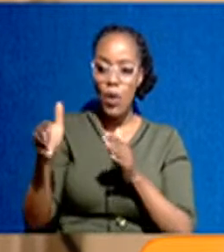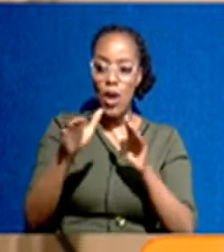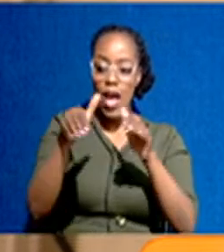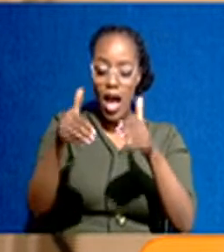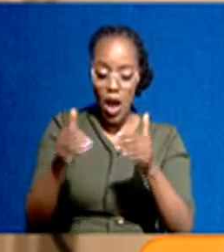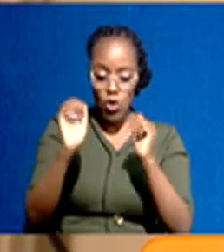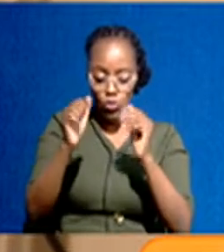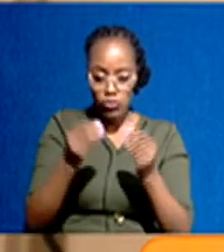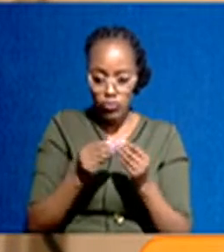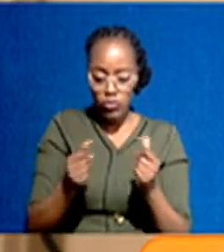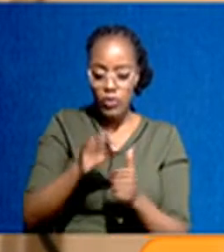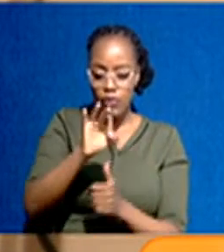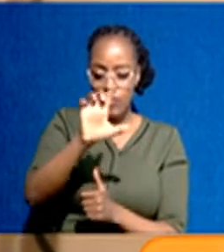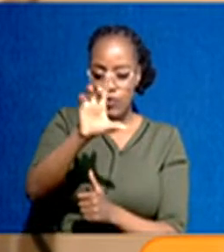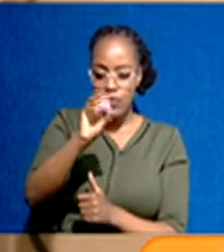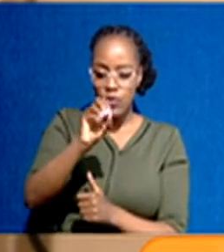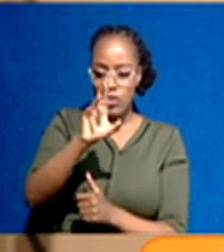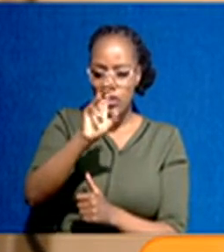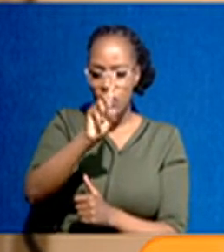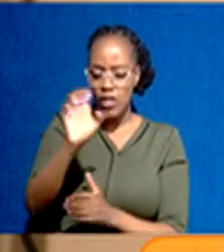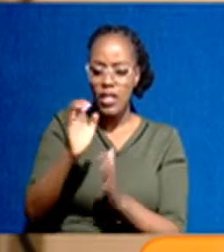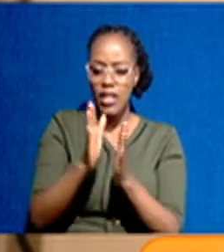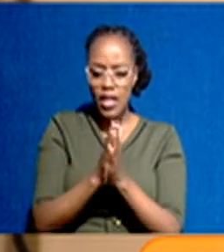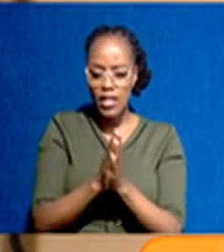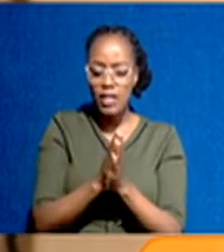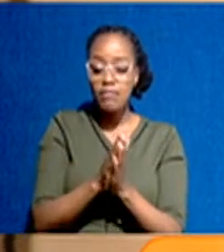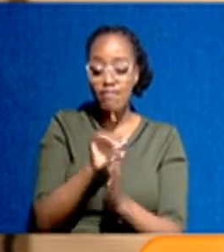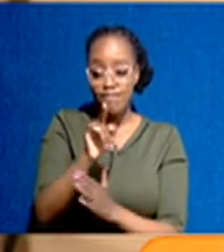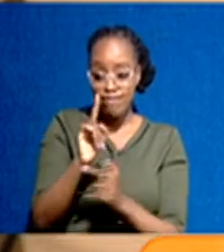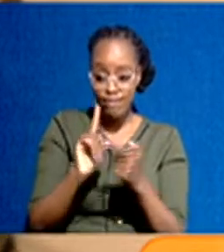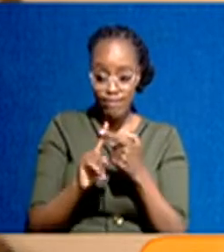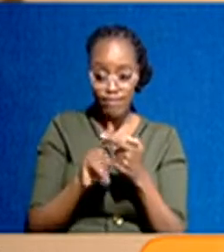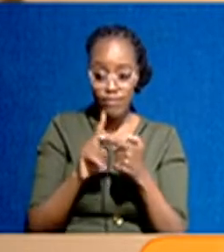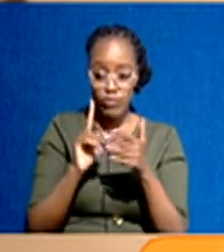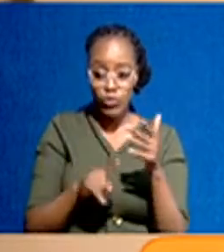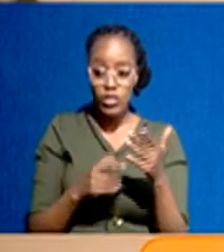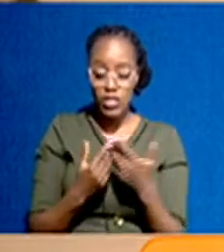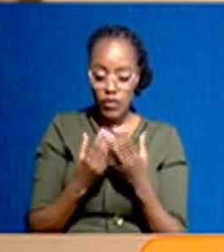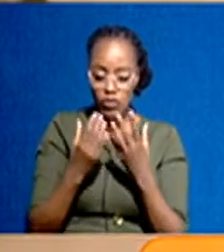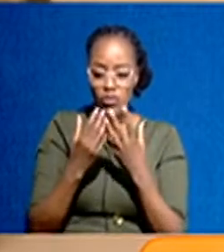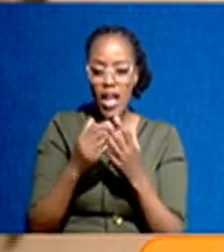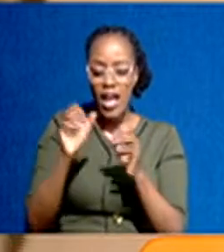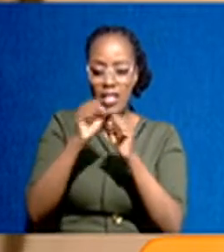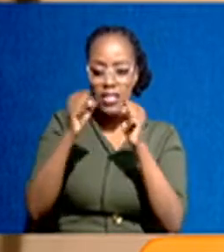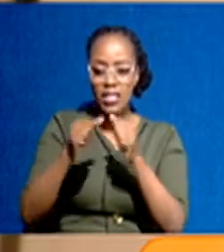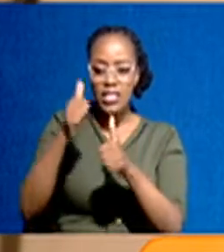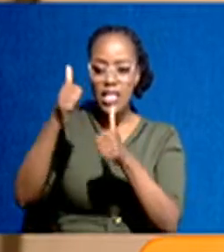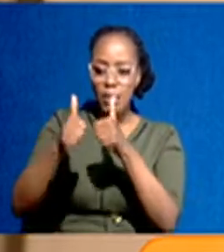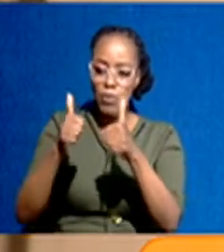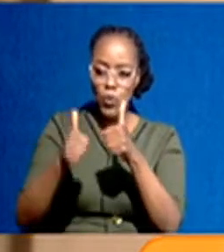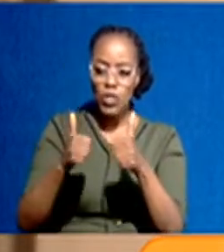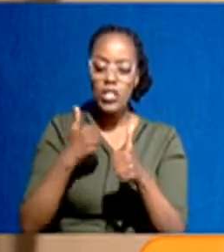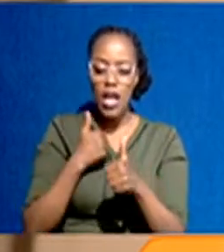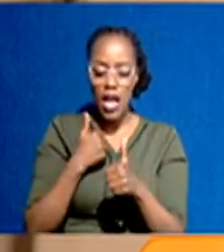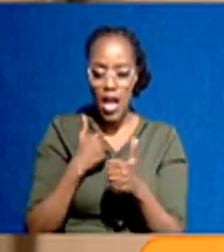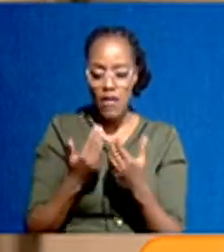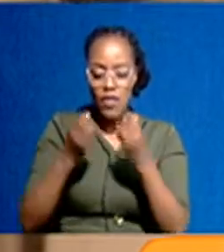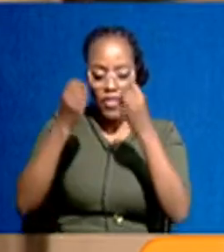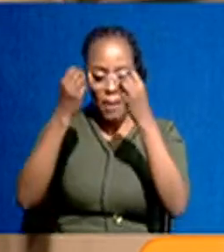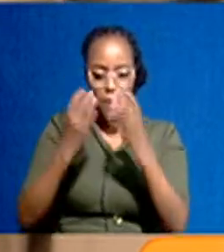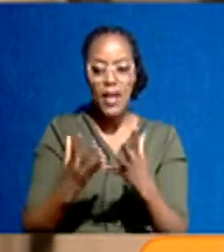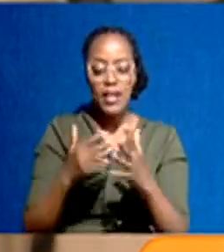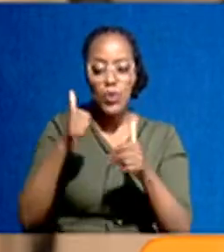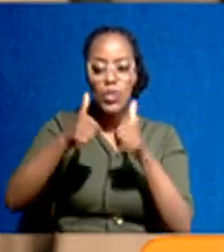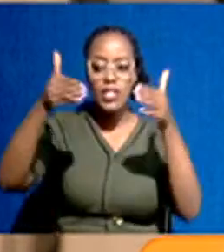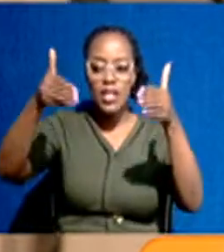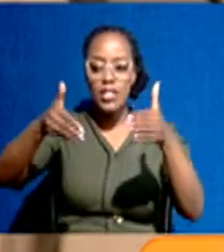with fluoride in your water source, and one is this, a filtration system that is actually one of many